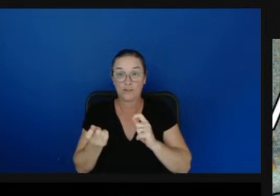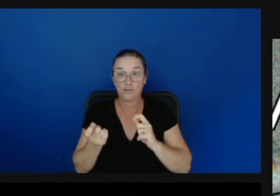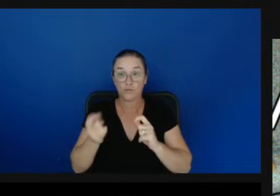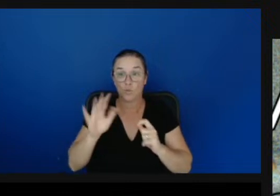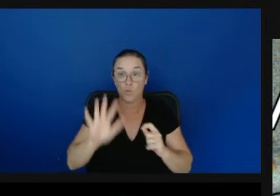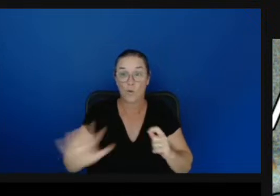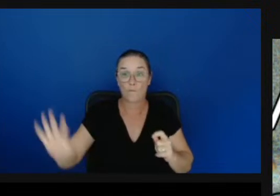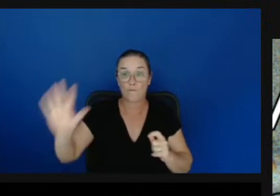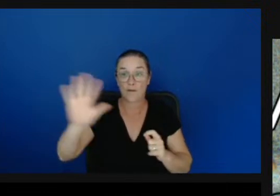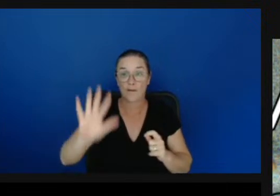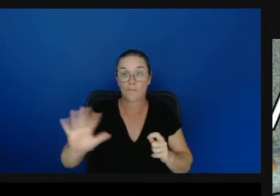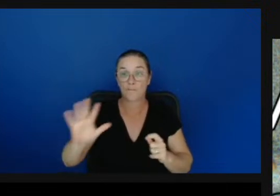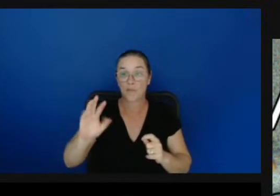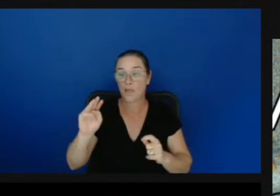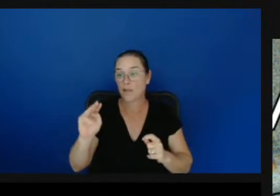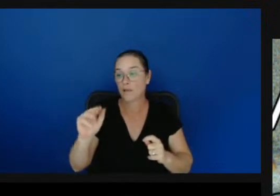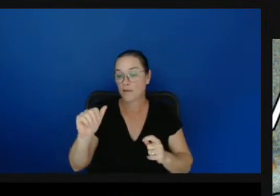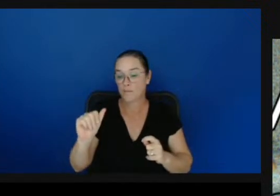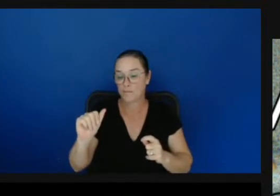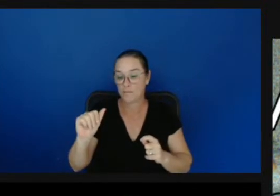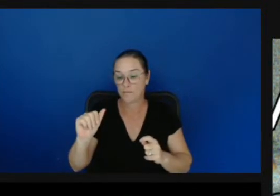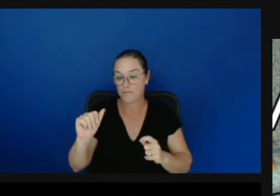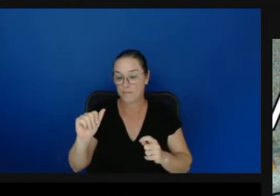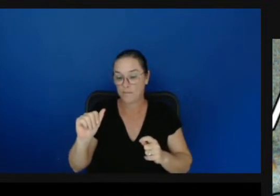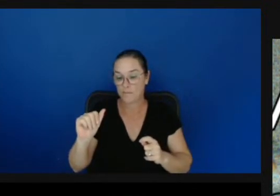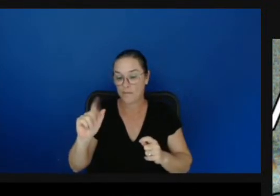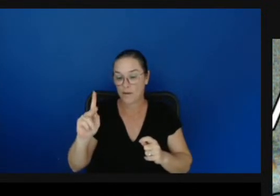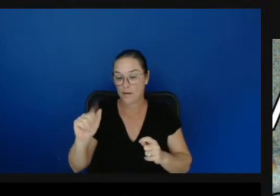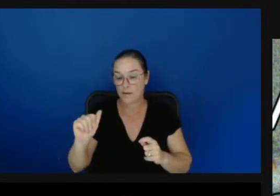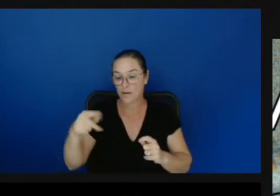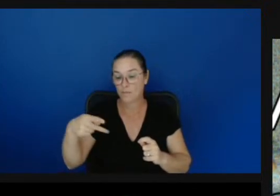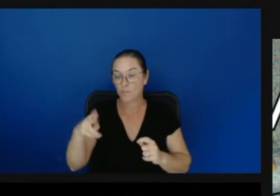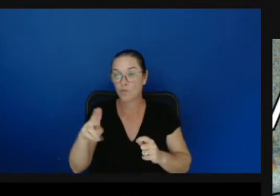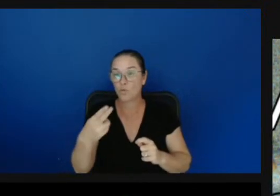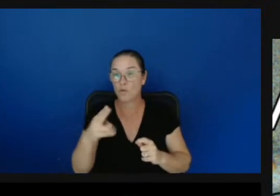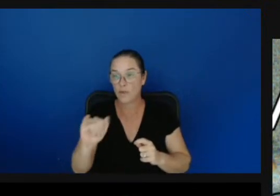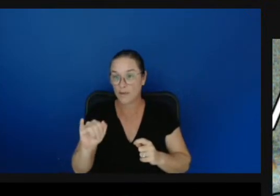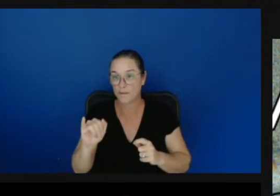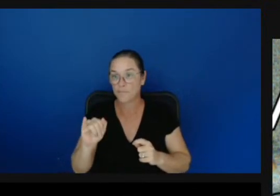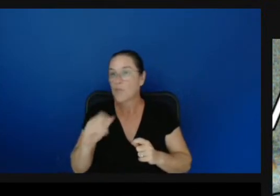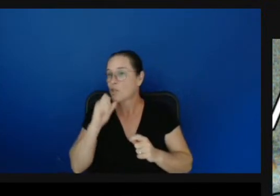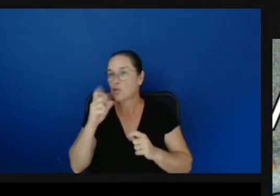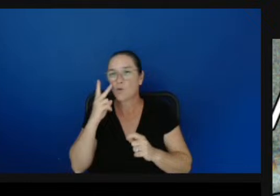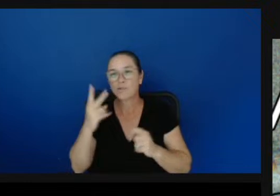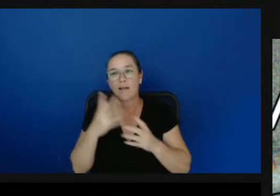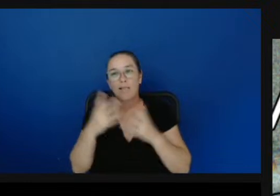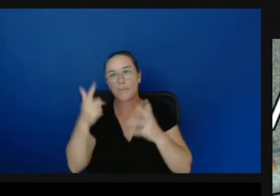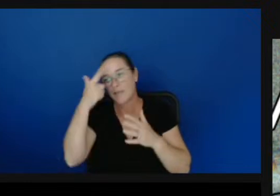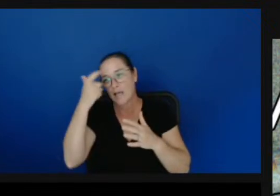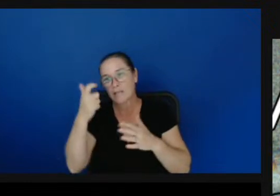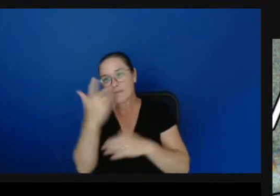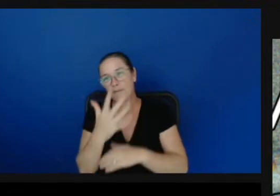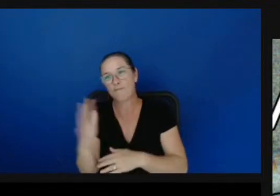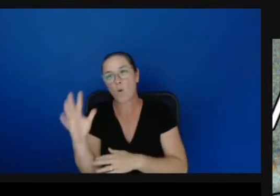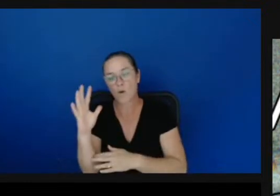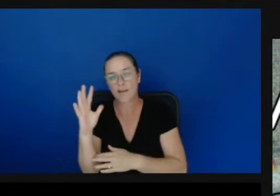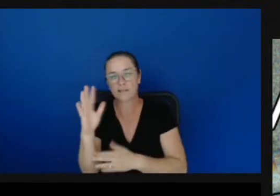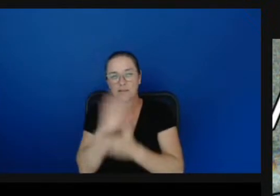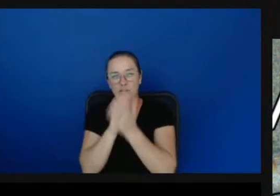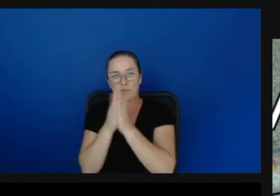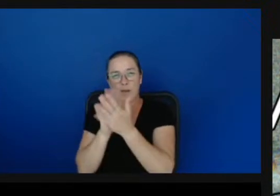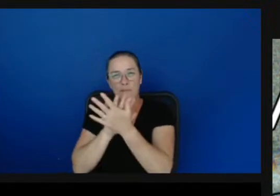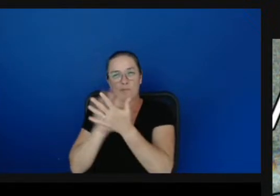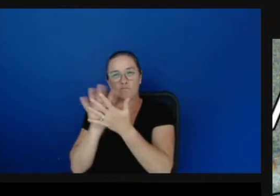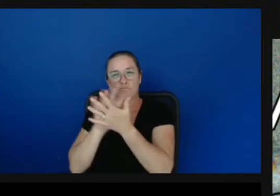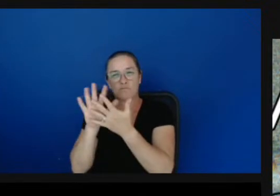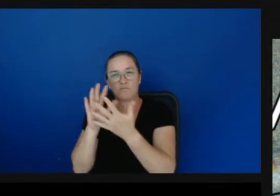And this is Makapui and even to Nepal all the way over here. You don't see as much because of the forest. Right through here is a gray area. You don't pick up the signal